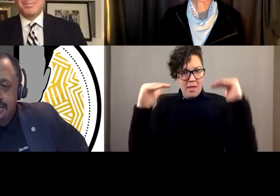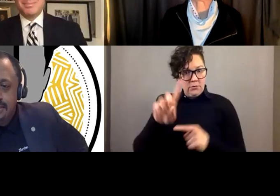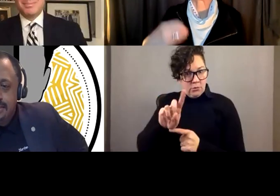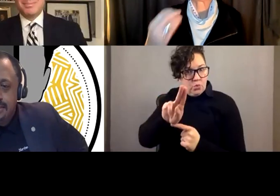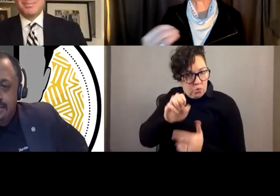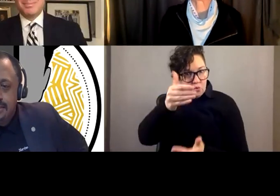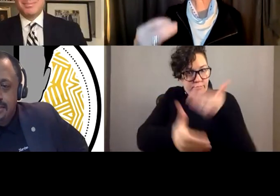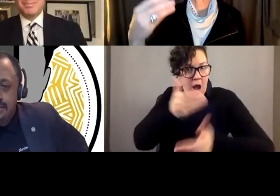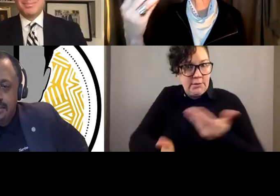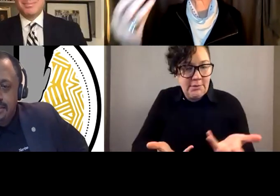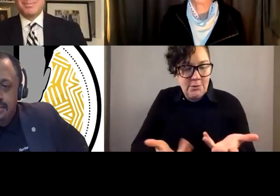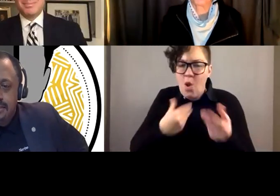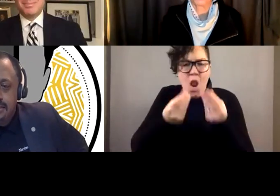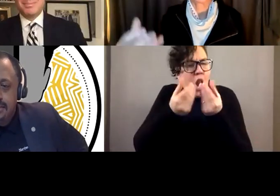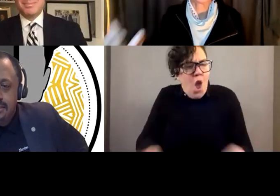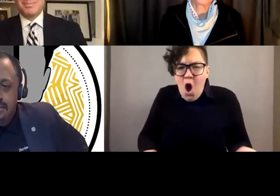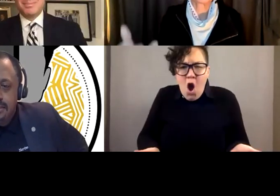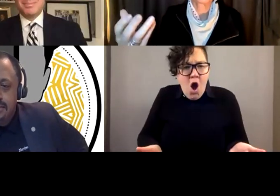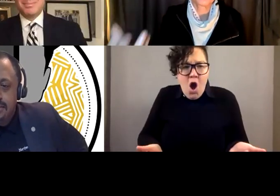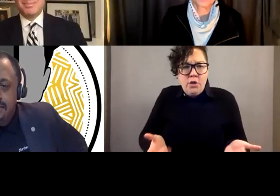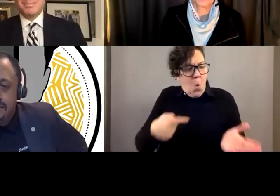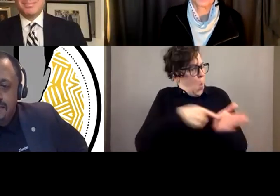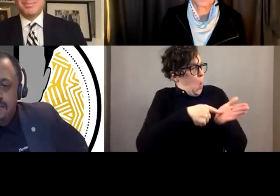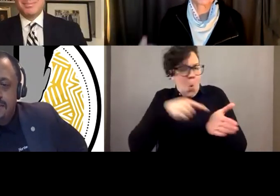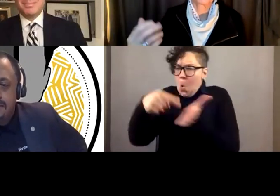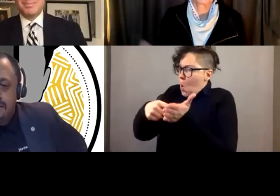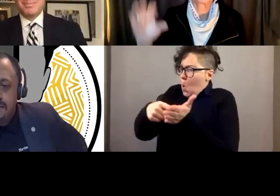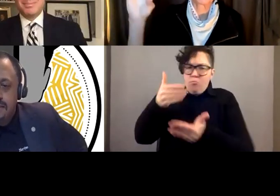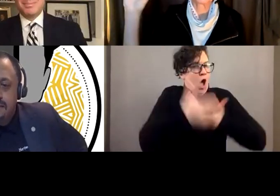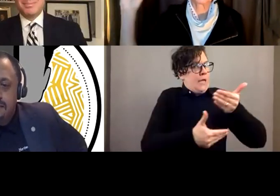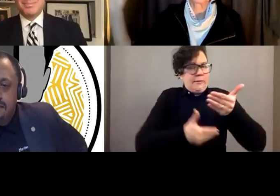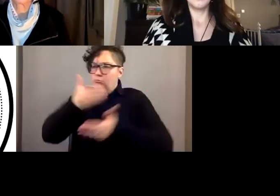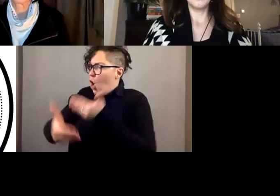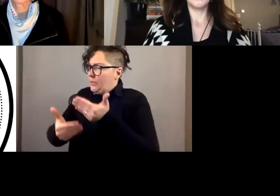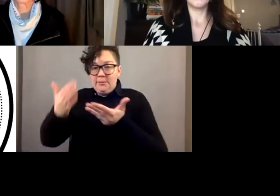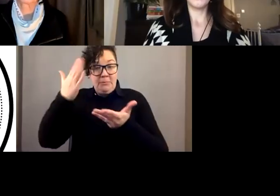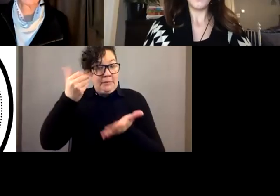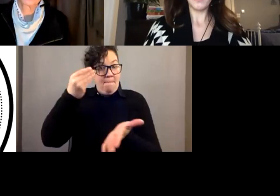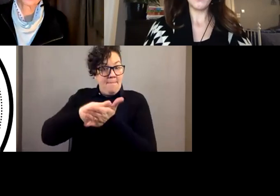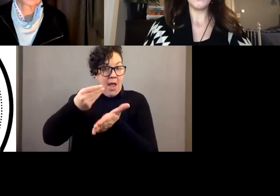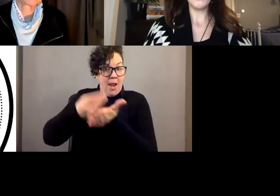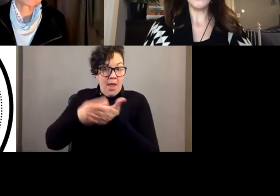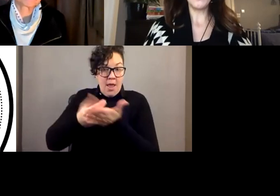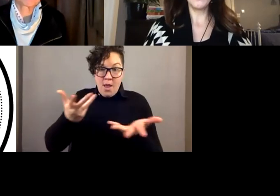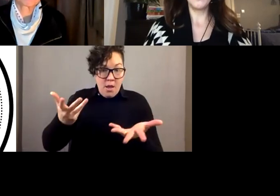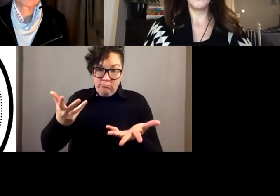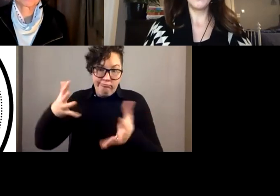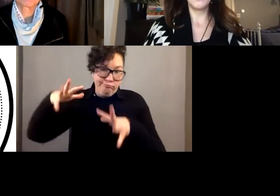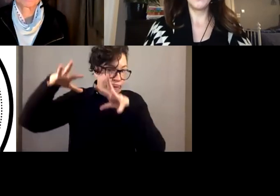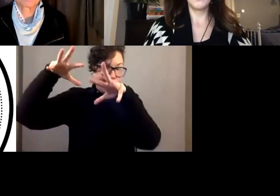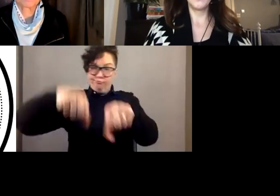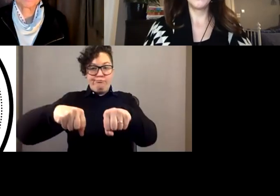that sense of what process is due to each of us as citizens because money is so noisy and doing all the talking.